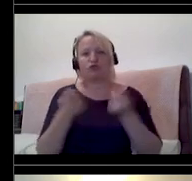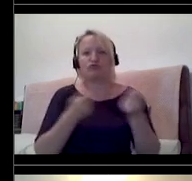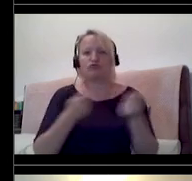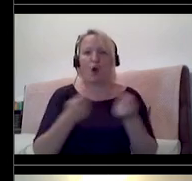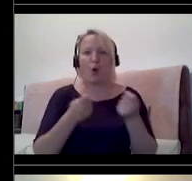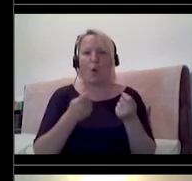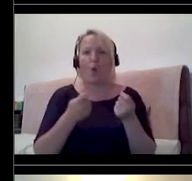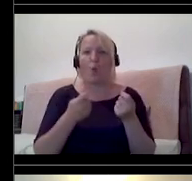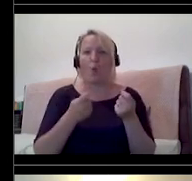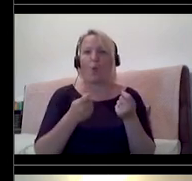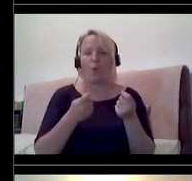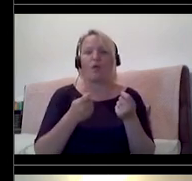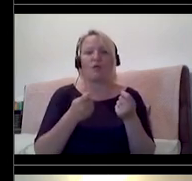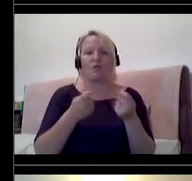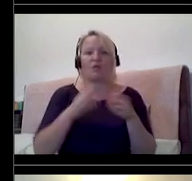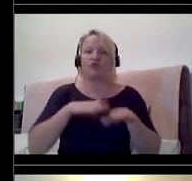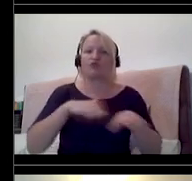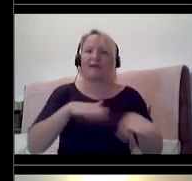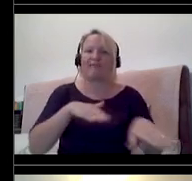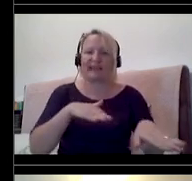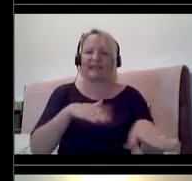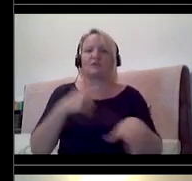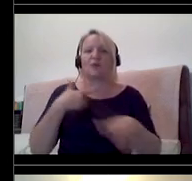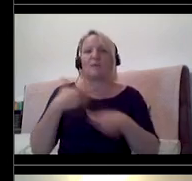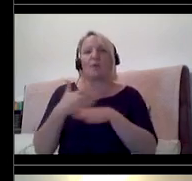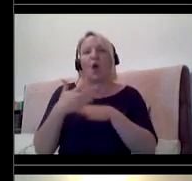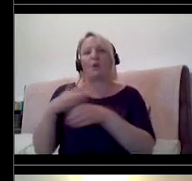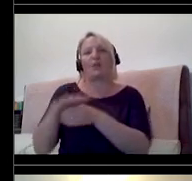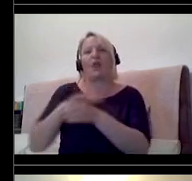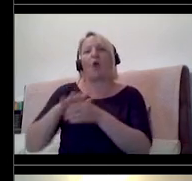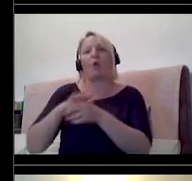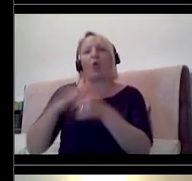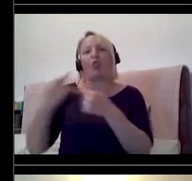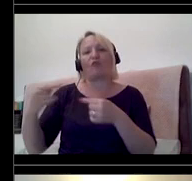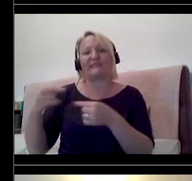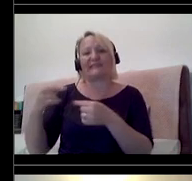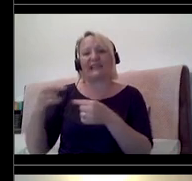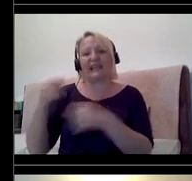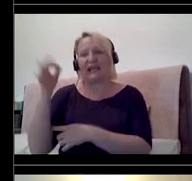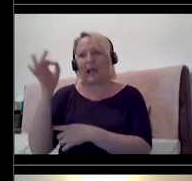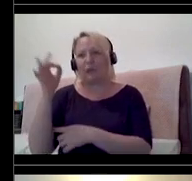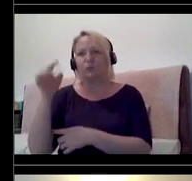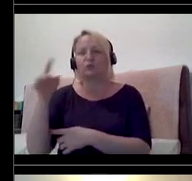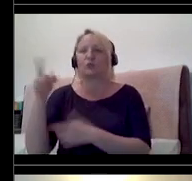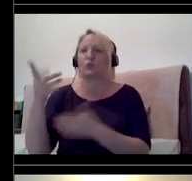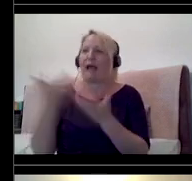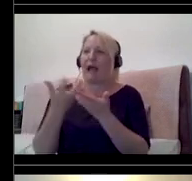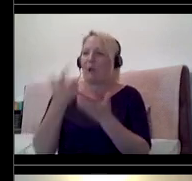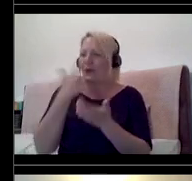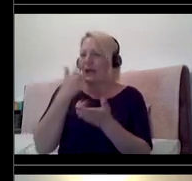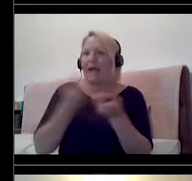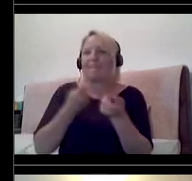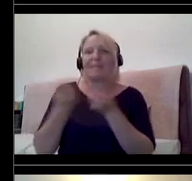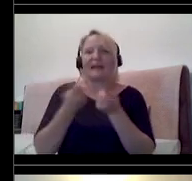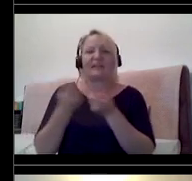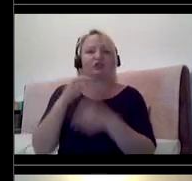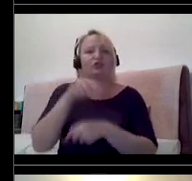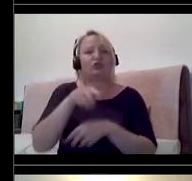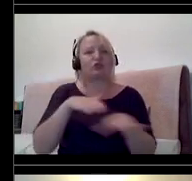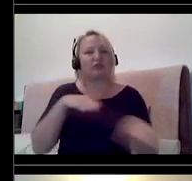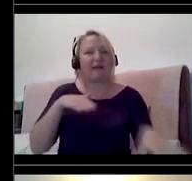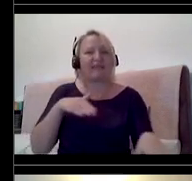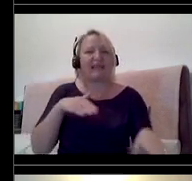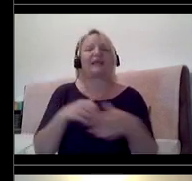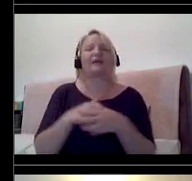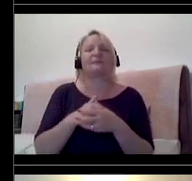and we'll be working with the local authority to look at how we manage traffic during the construction works, both our construction